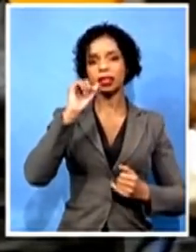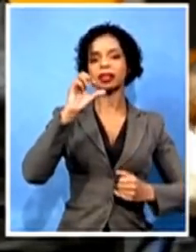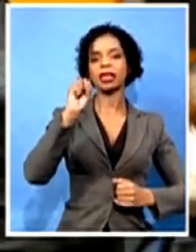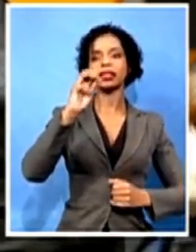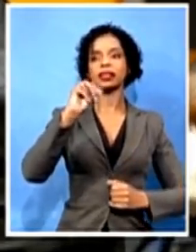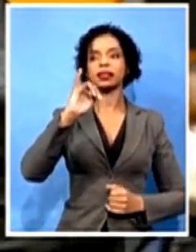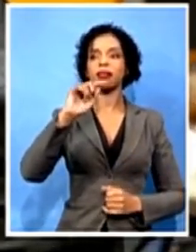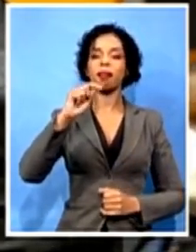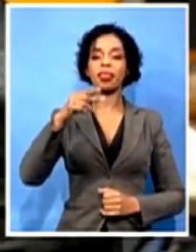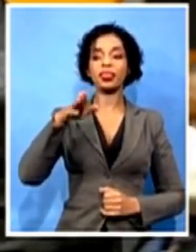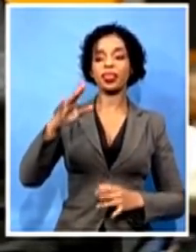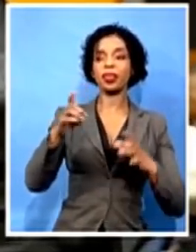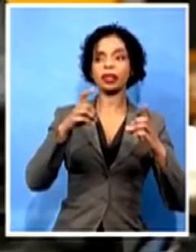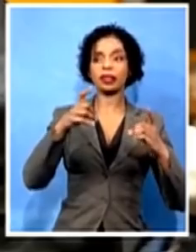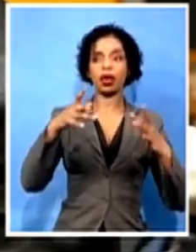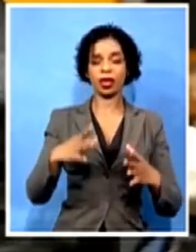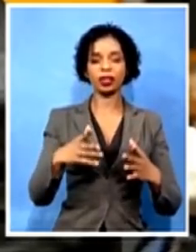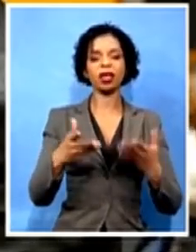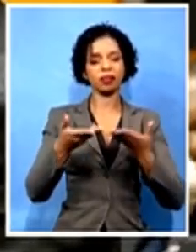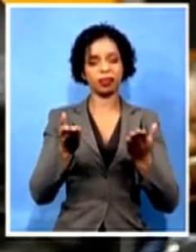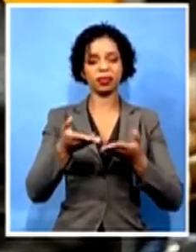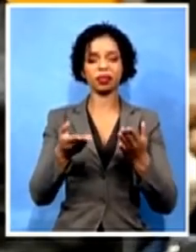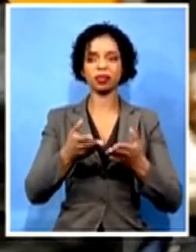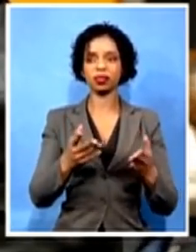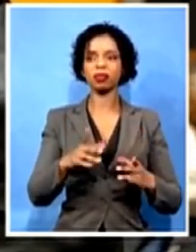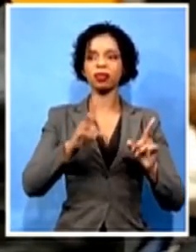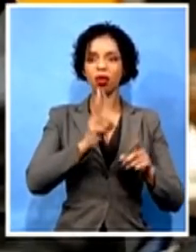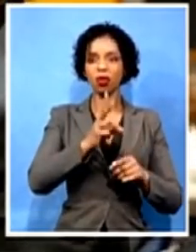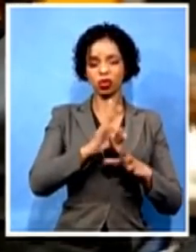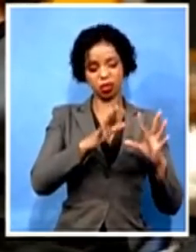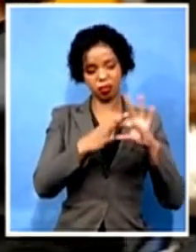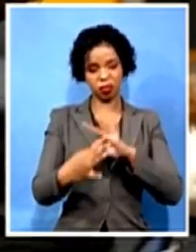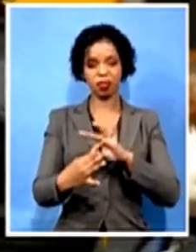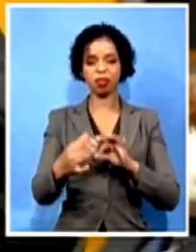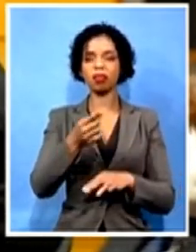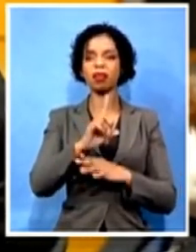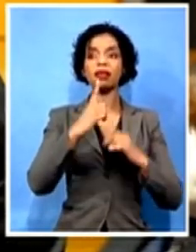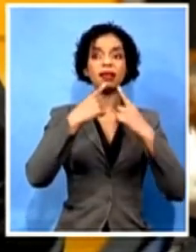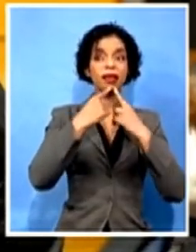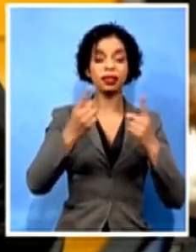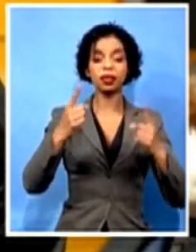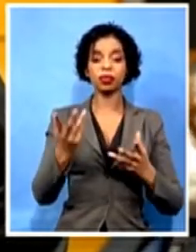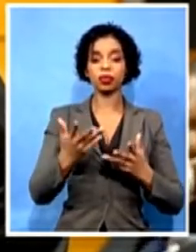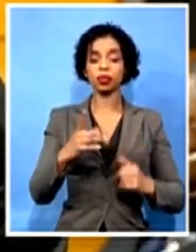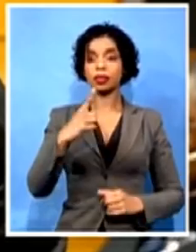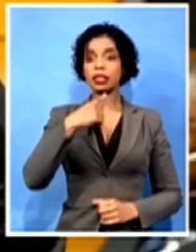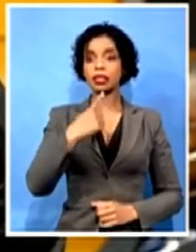in regards to the amounts, what my learned friend has said, I don't think it would fall within the